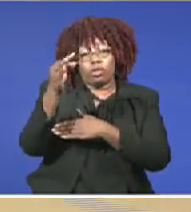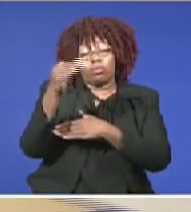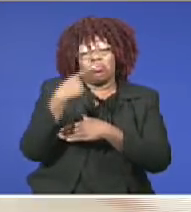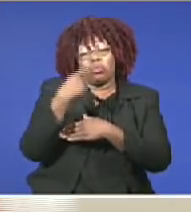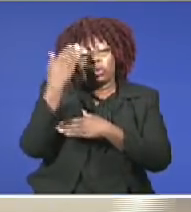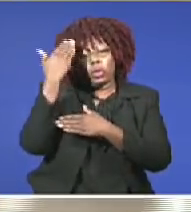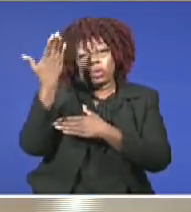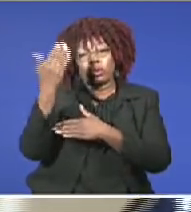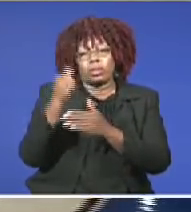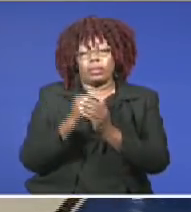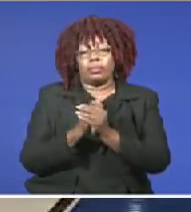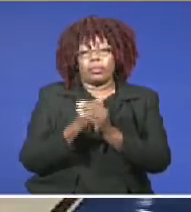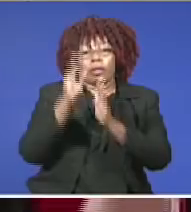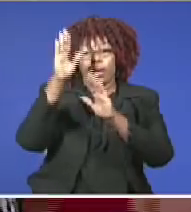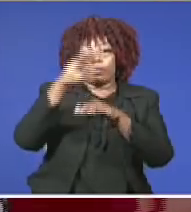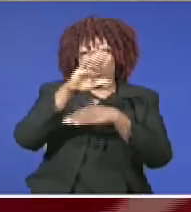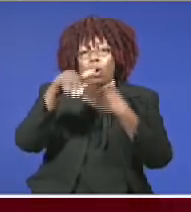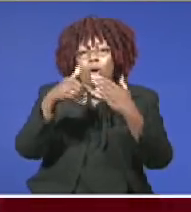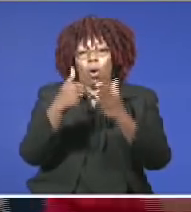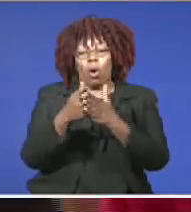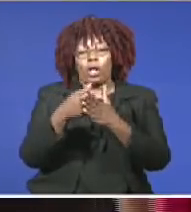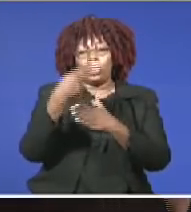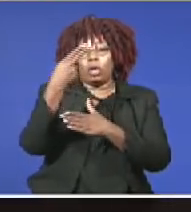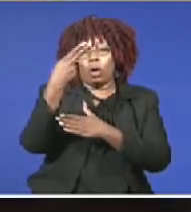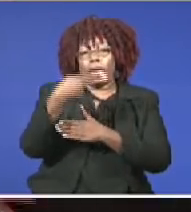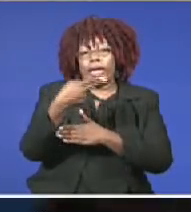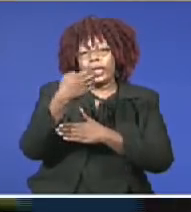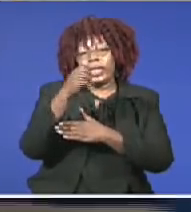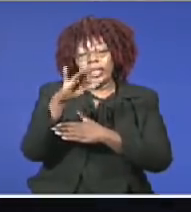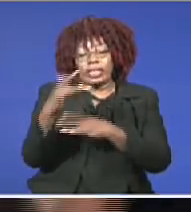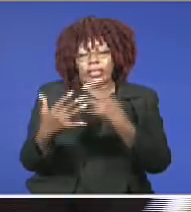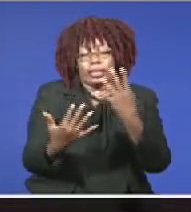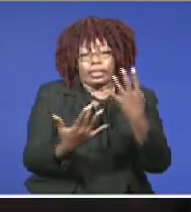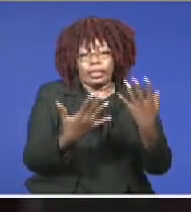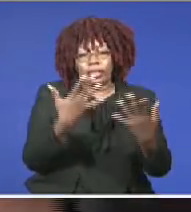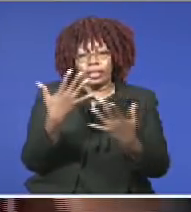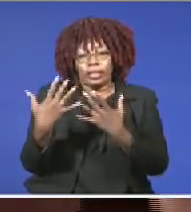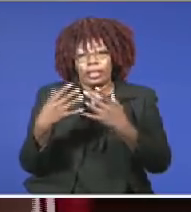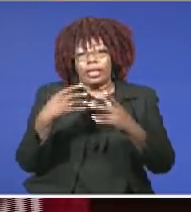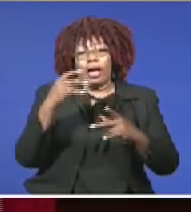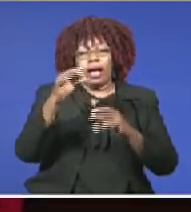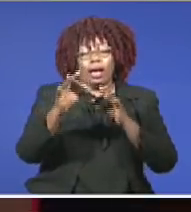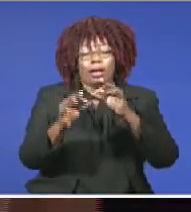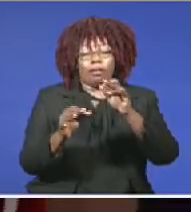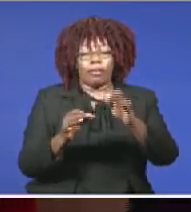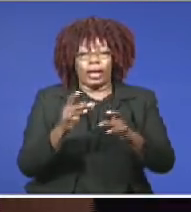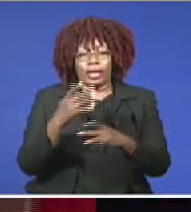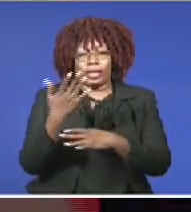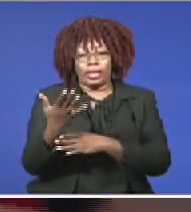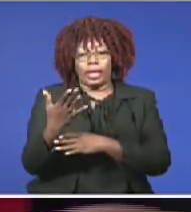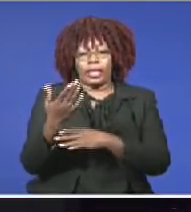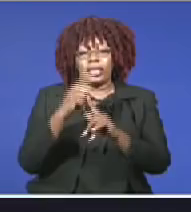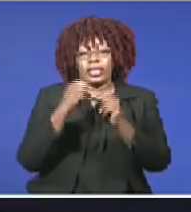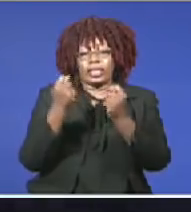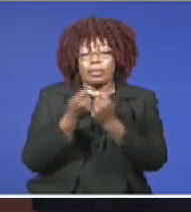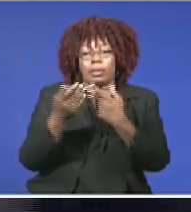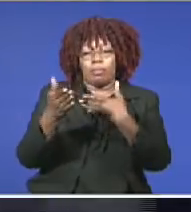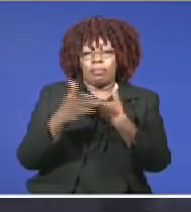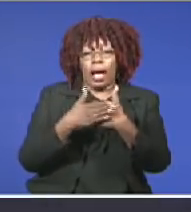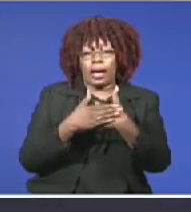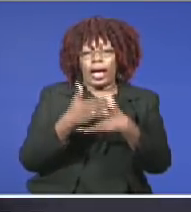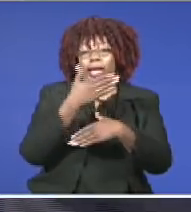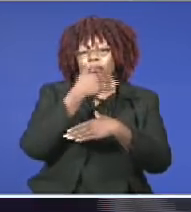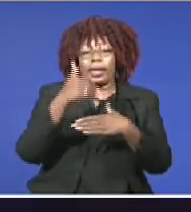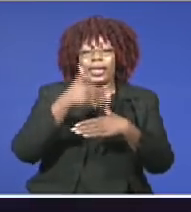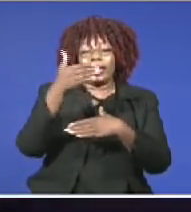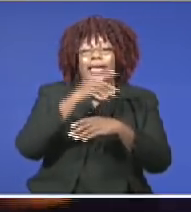From a basketball standpoint, for all of you Heat fans out there, Marangano saying that despite the first round ousting this year, the team expects to be back and better